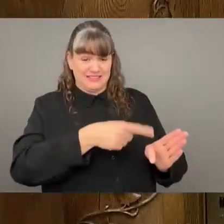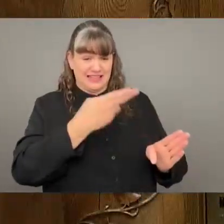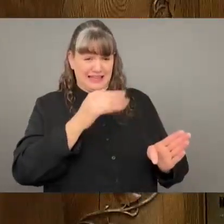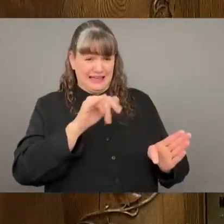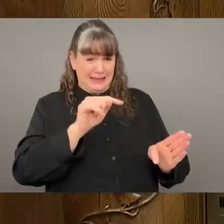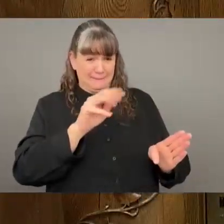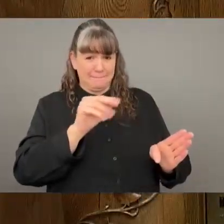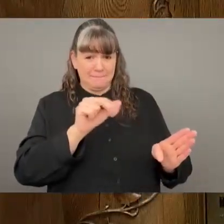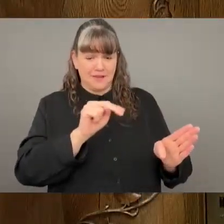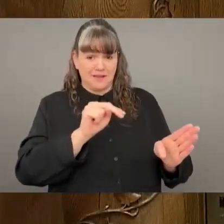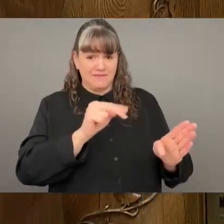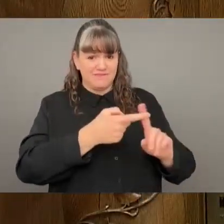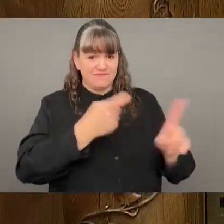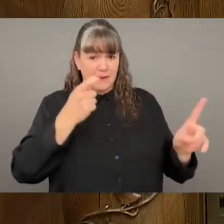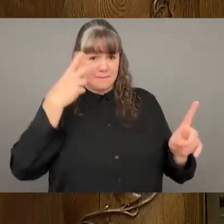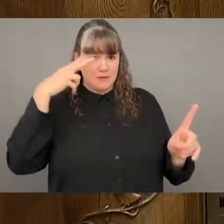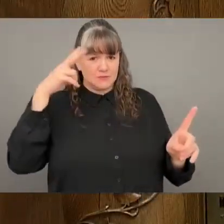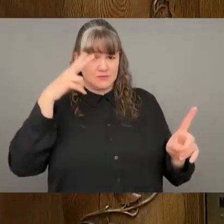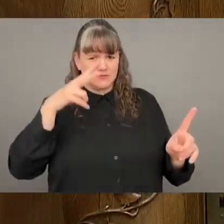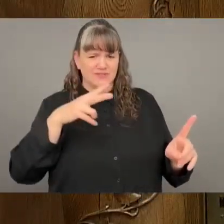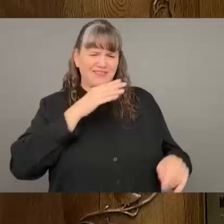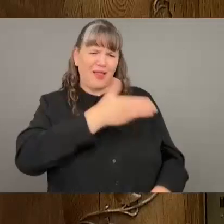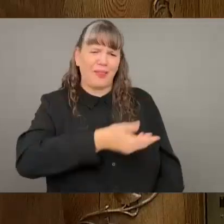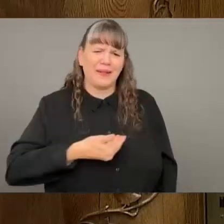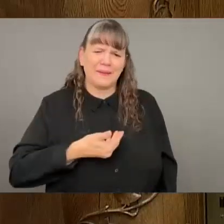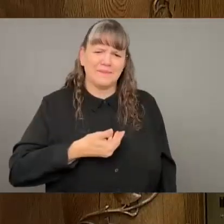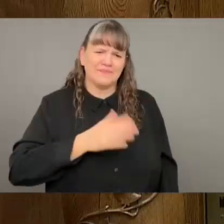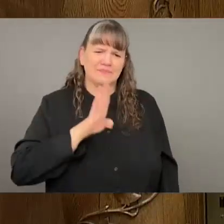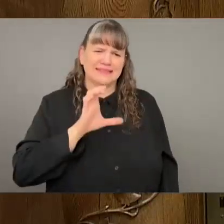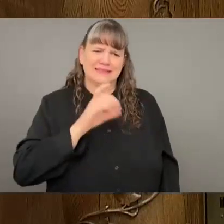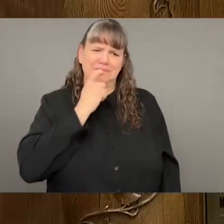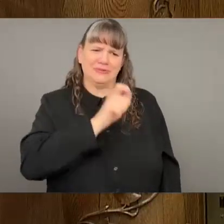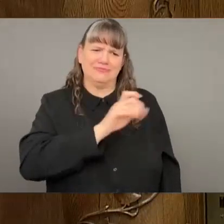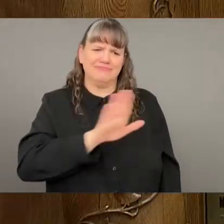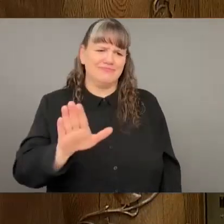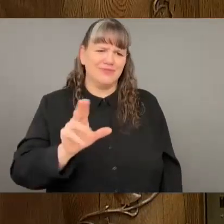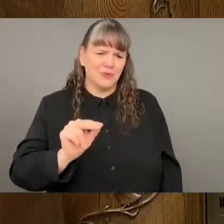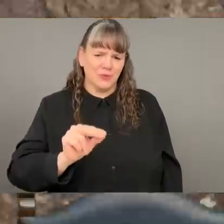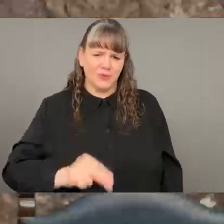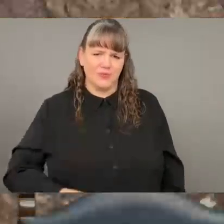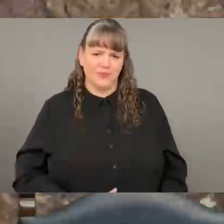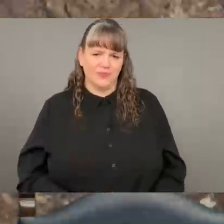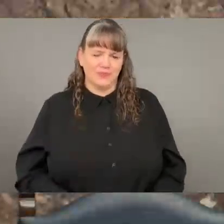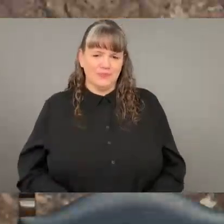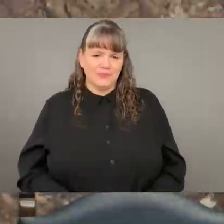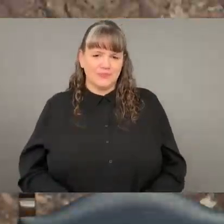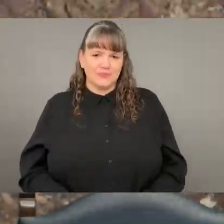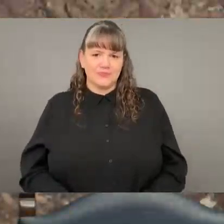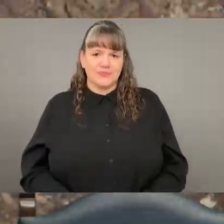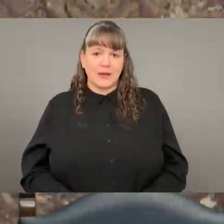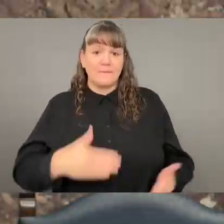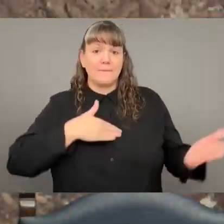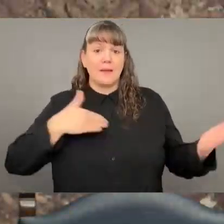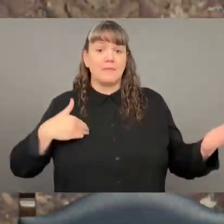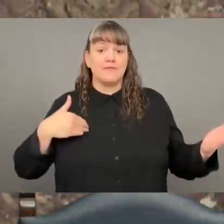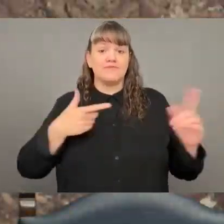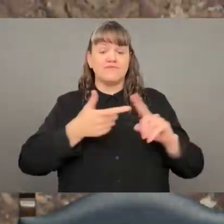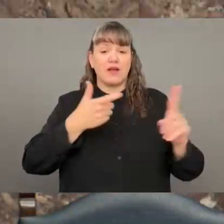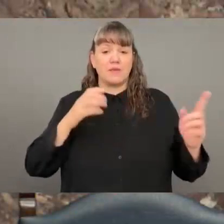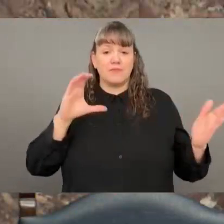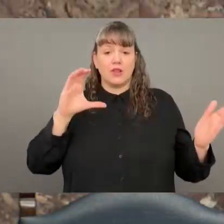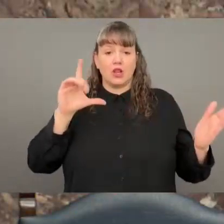Member for Surrey Cloverdale. Thank you, Honourable Speaker. Senior citizens beaten to